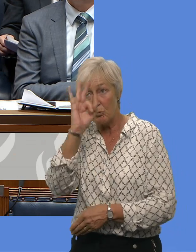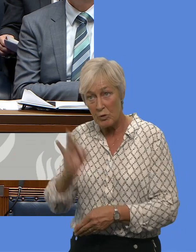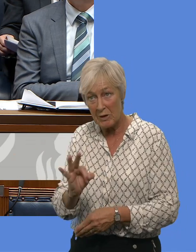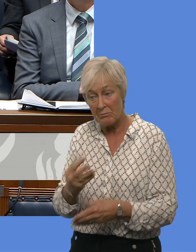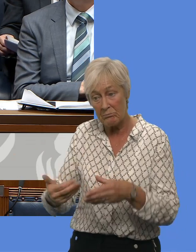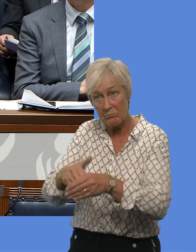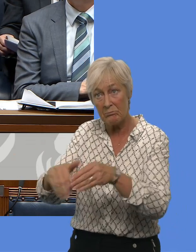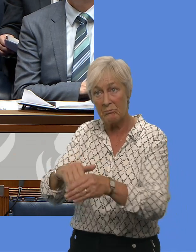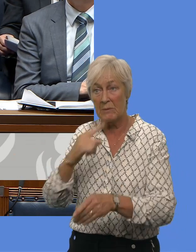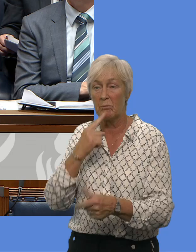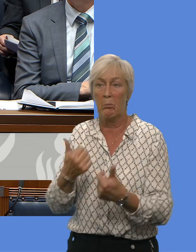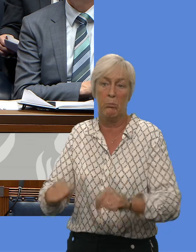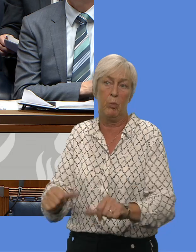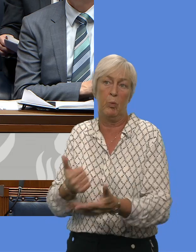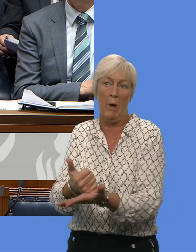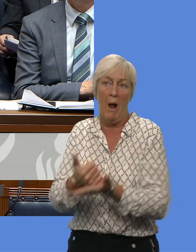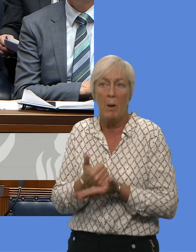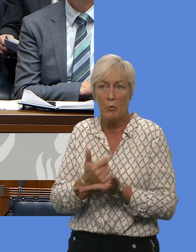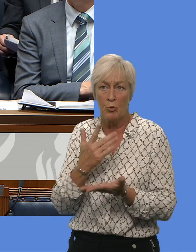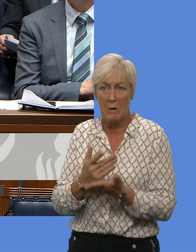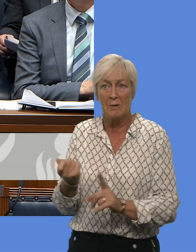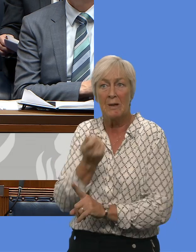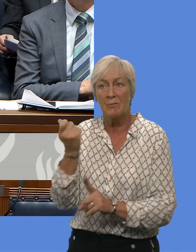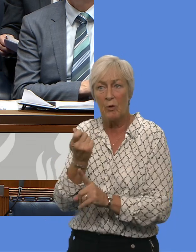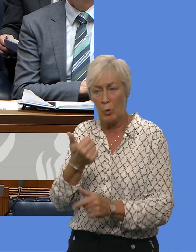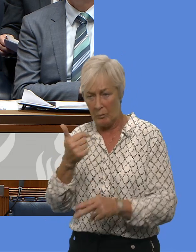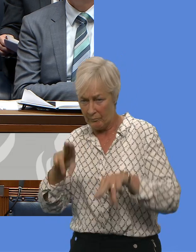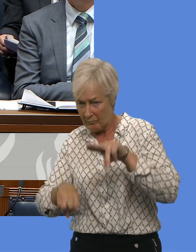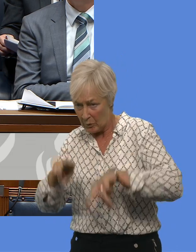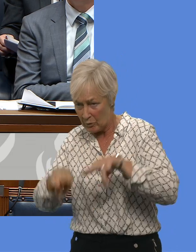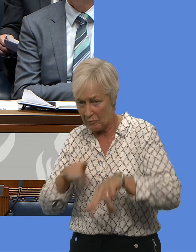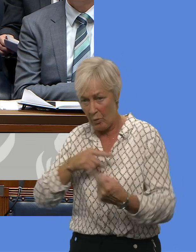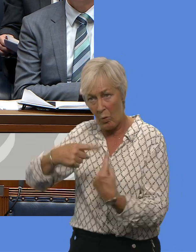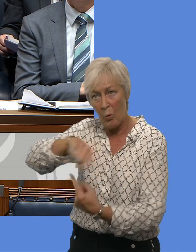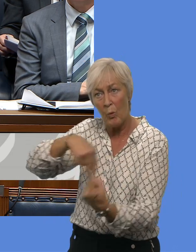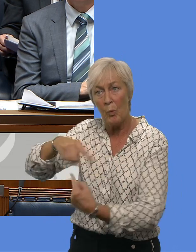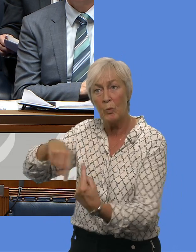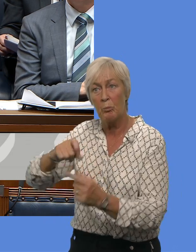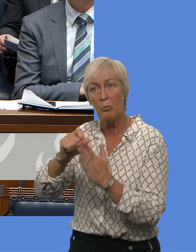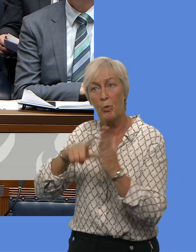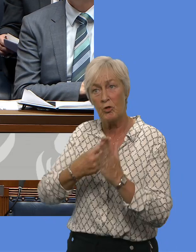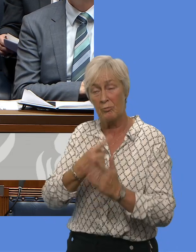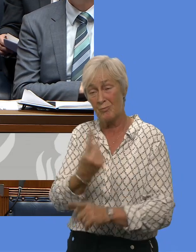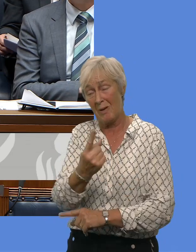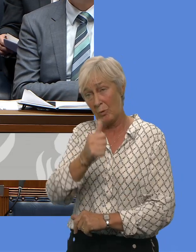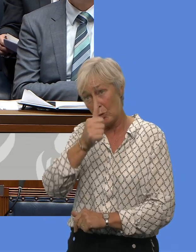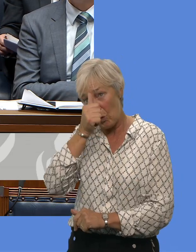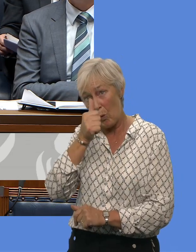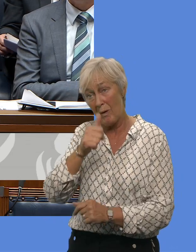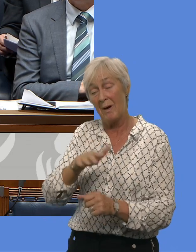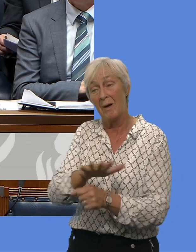reported that the project had helped them, so that's really, really good evaluation for these projects. And you'll be aware that the Urban Village project was very